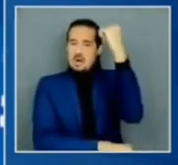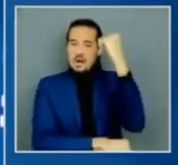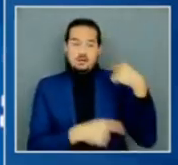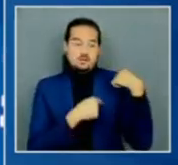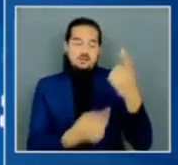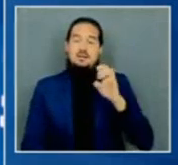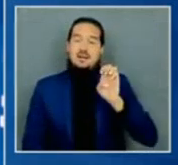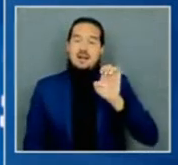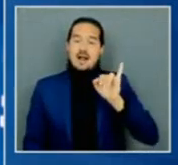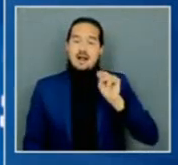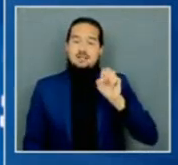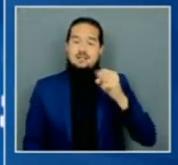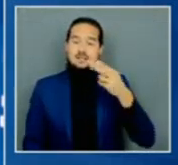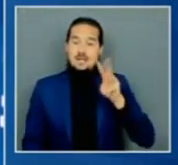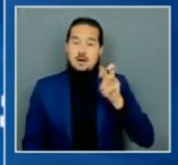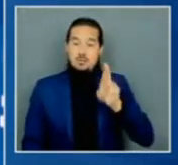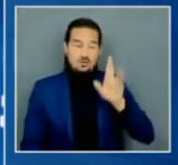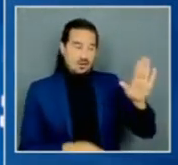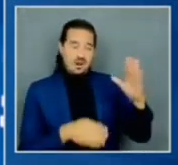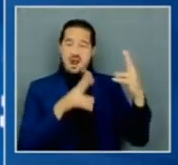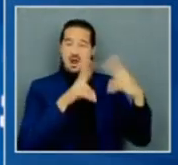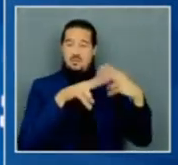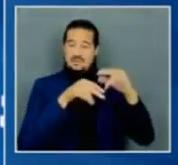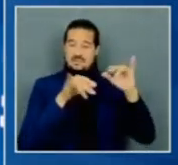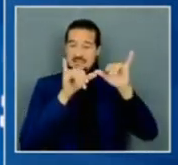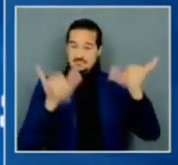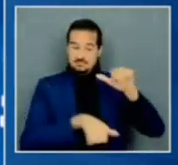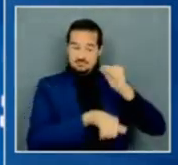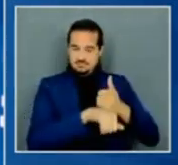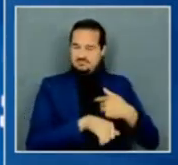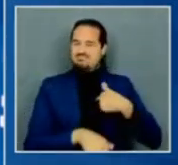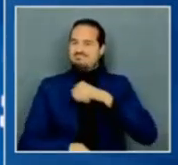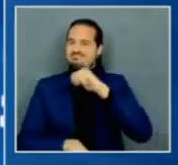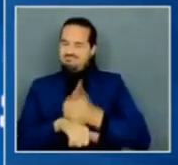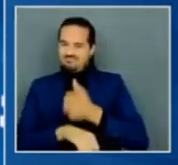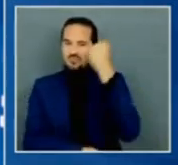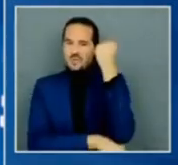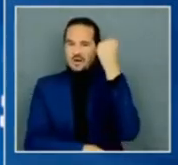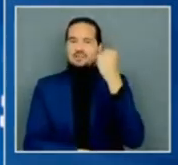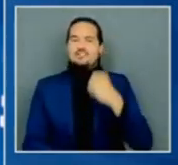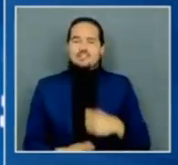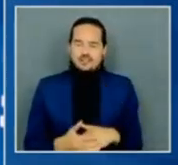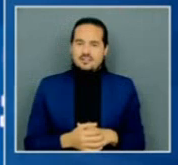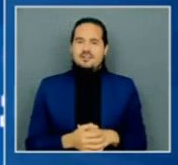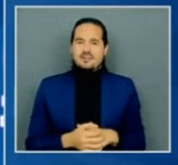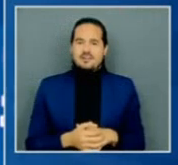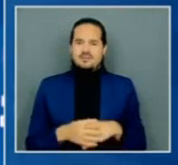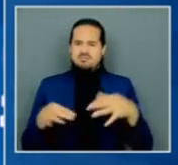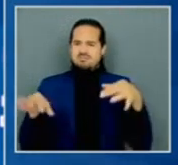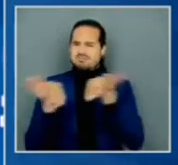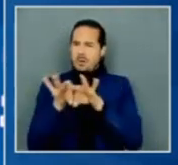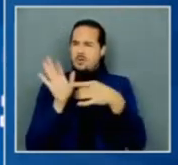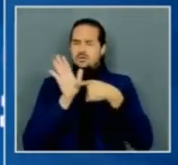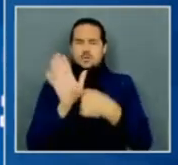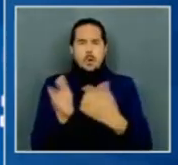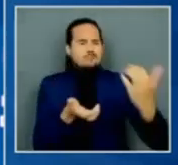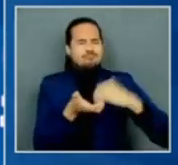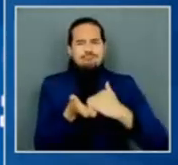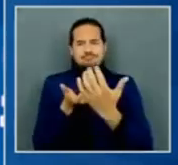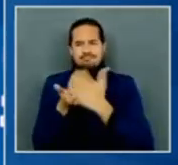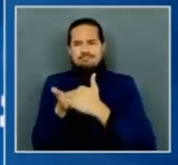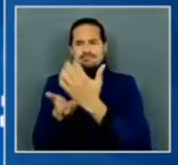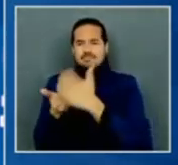You know, they're projects that traditionally receive bipartisan support, that forge public and private partnerships. When we do those